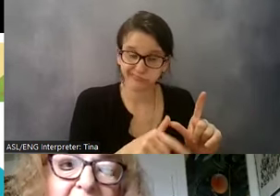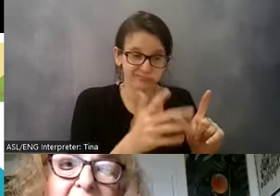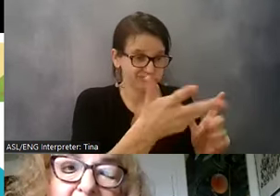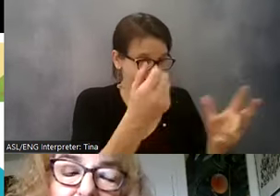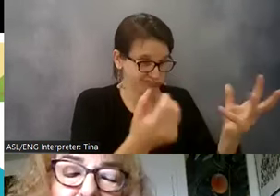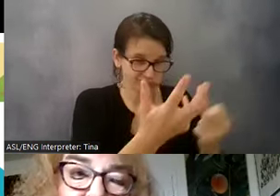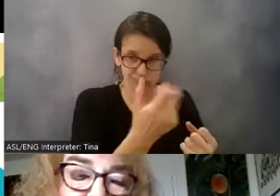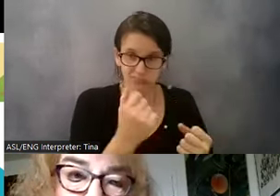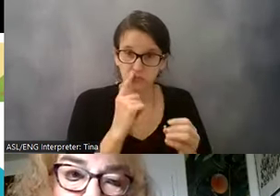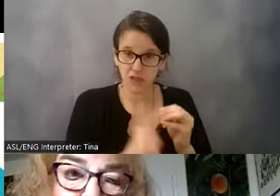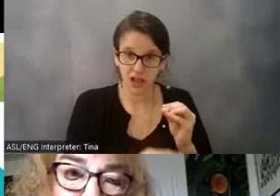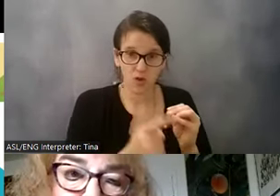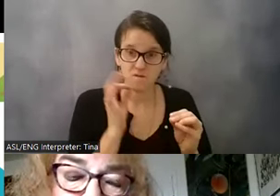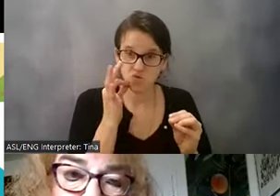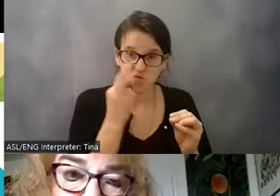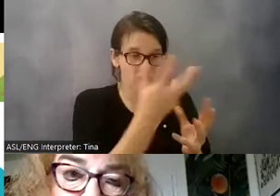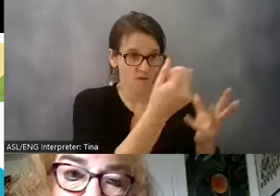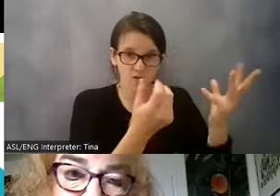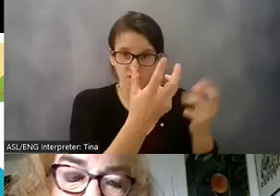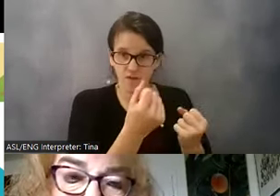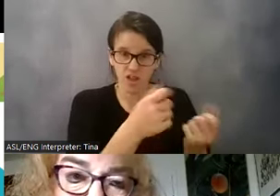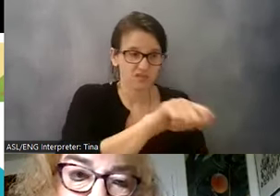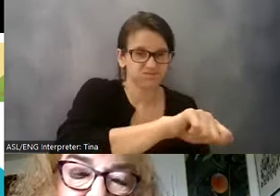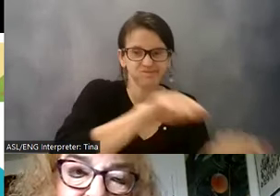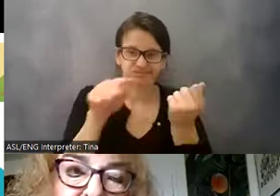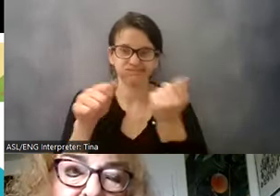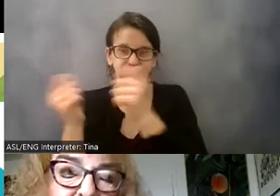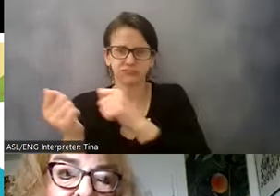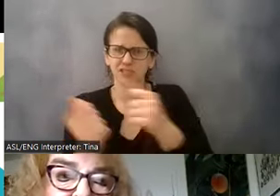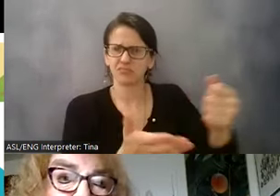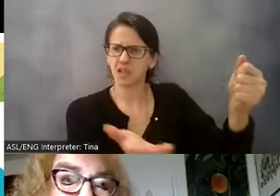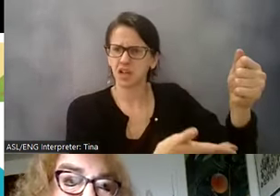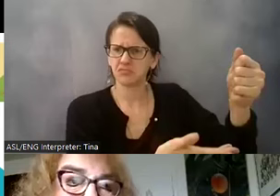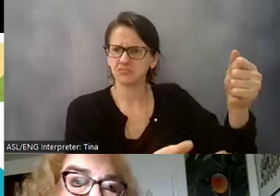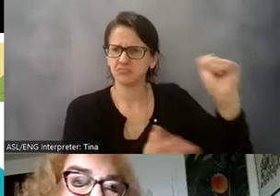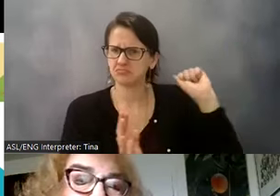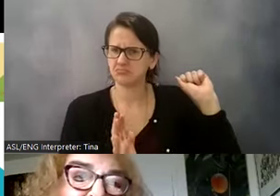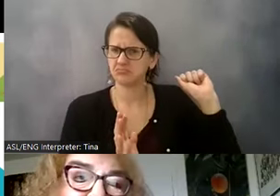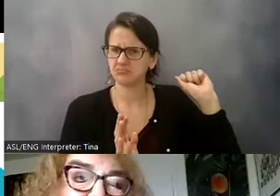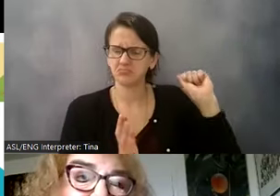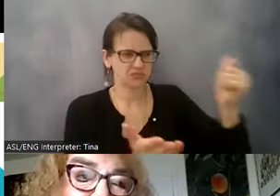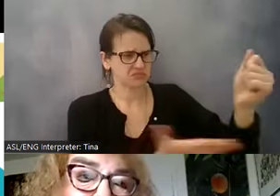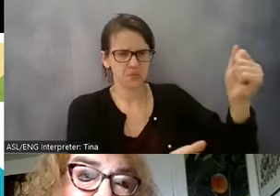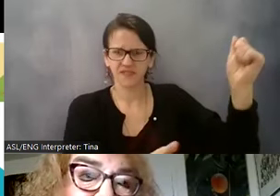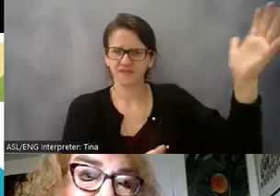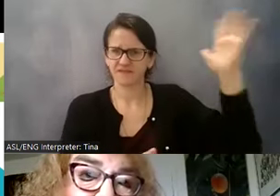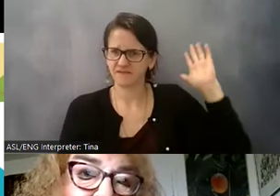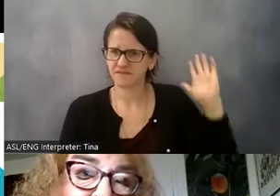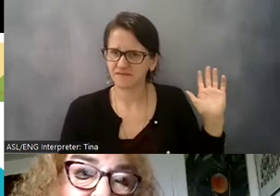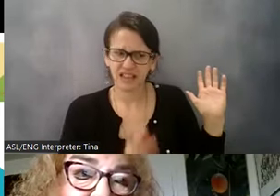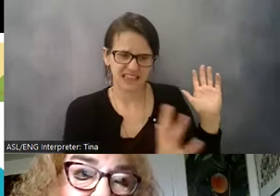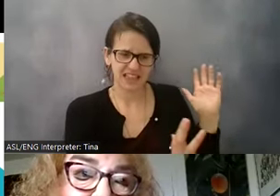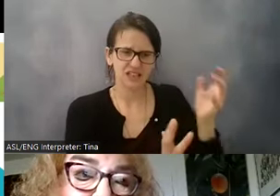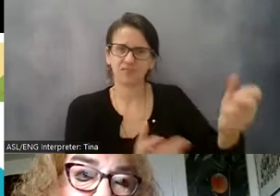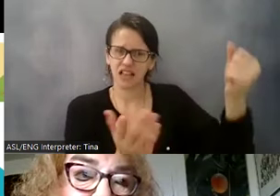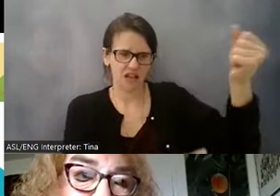everything. Don't pull it out by the roots. Just cut it off at the top, at the level of the soil. Leave those roots in the soil.